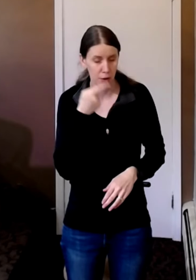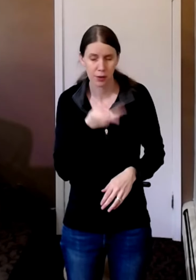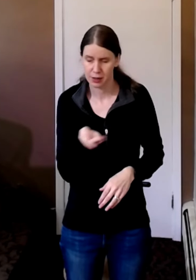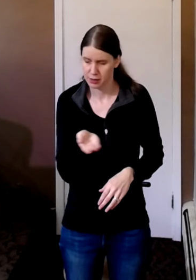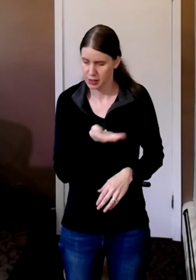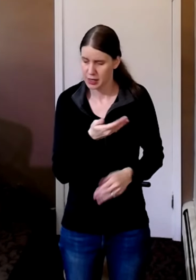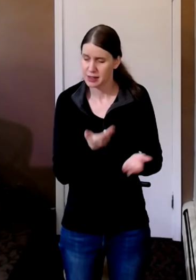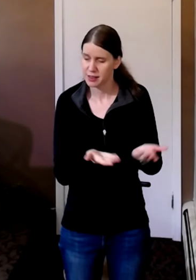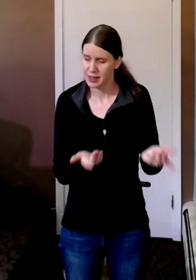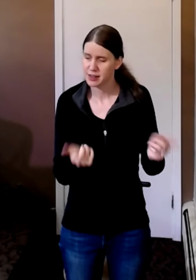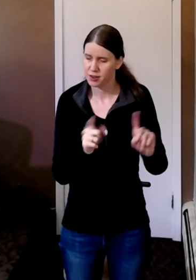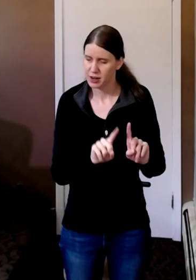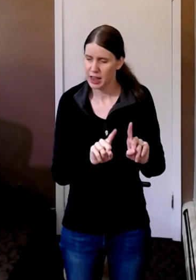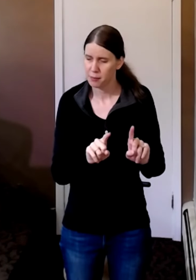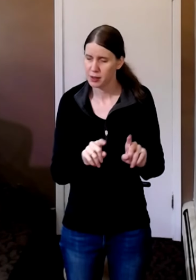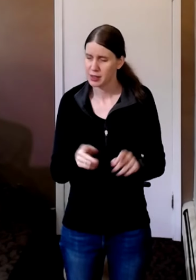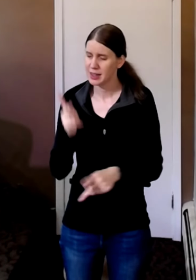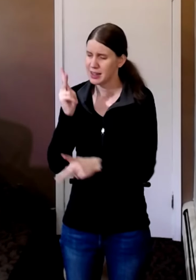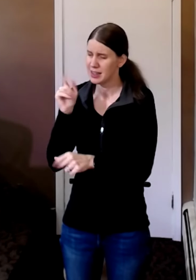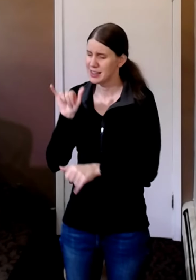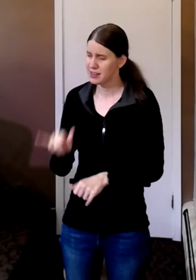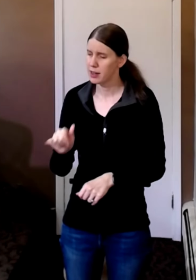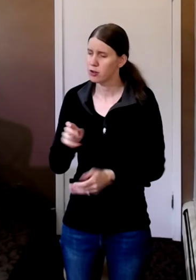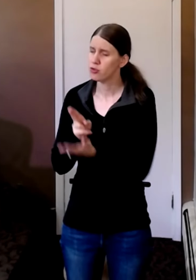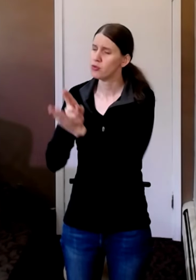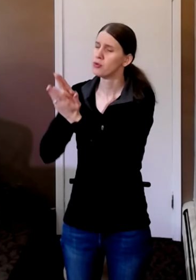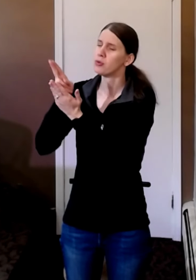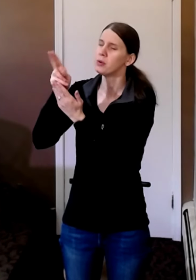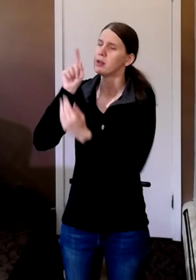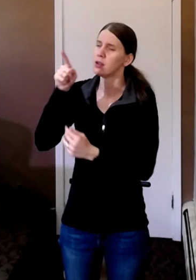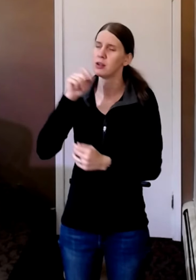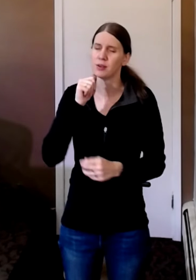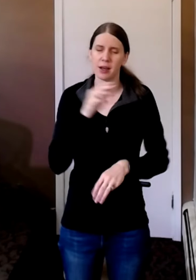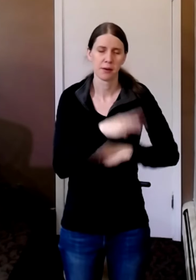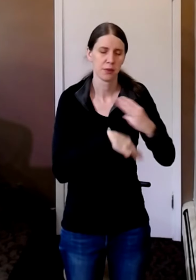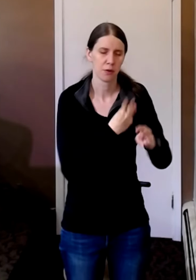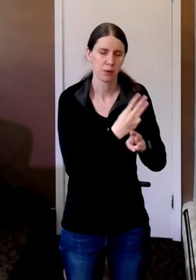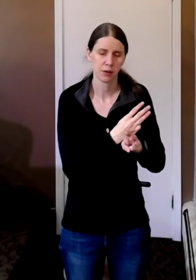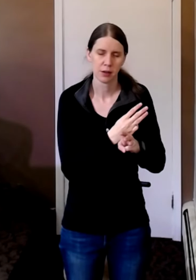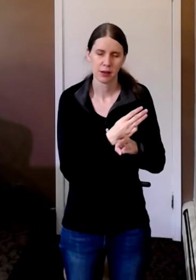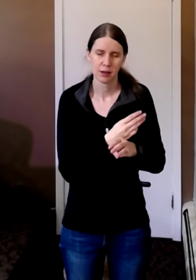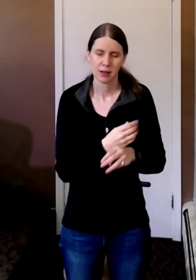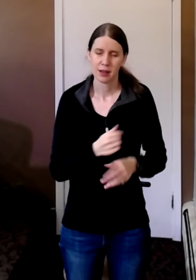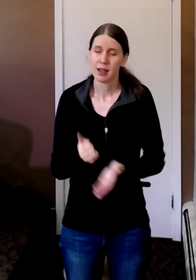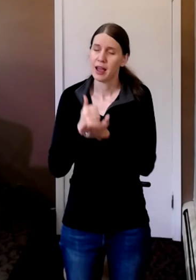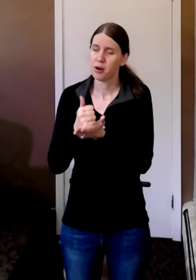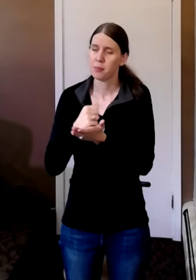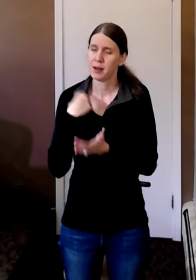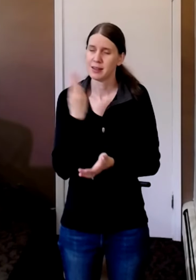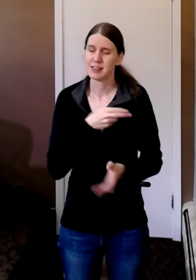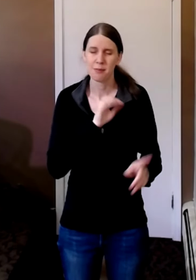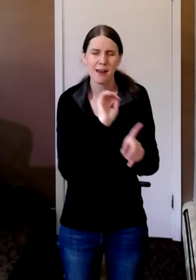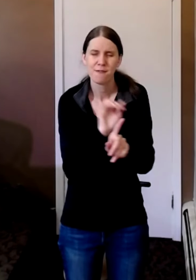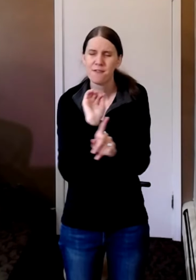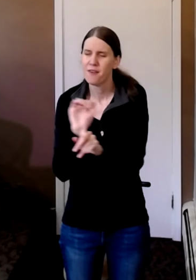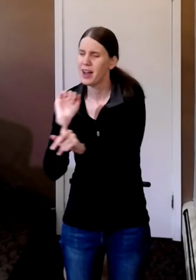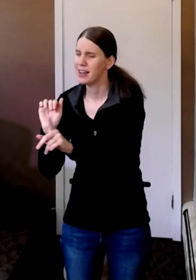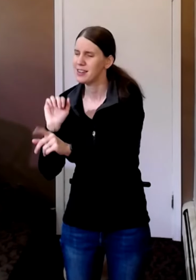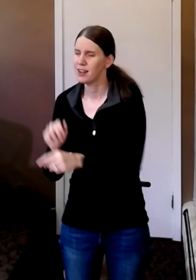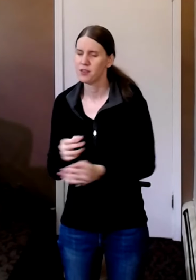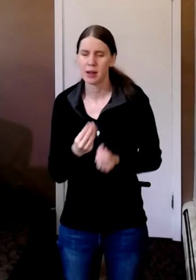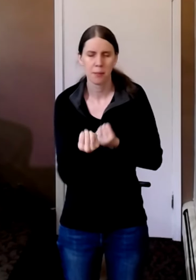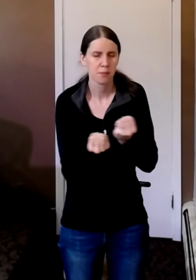things, that we might stay true to you and not the world. Lord, help us to be effective as we